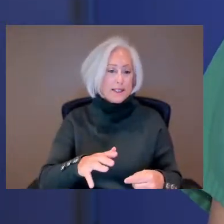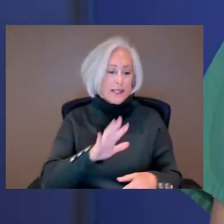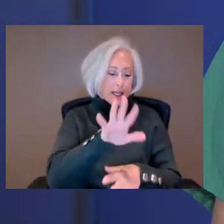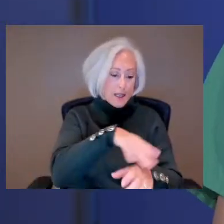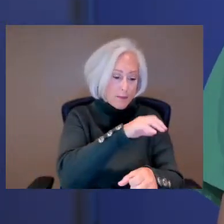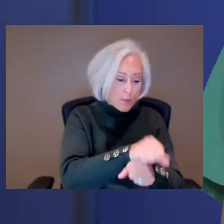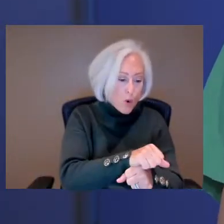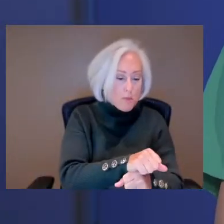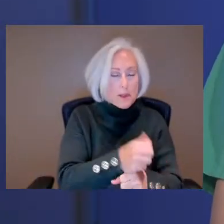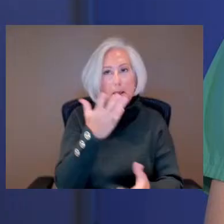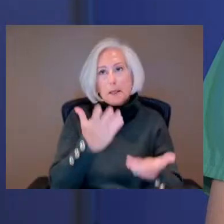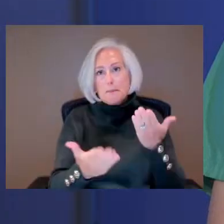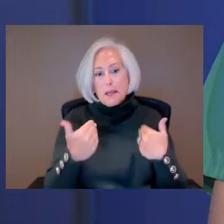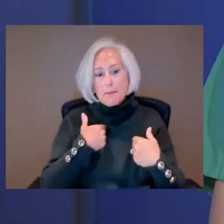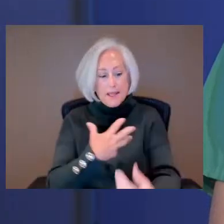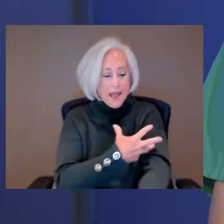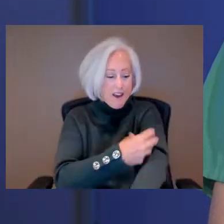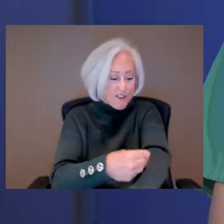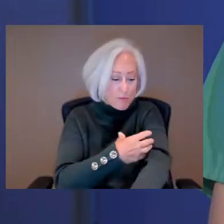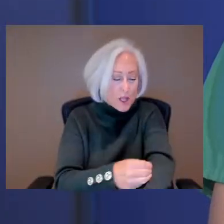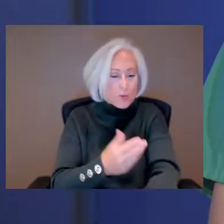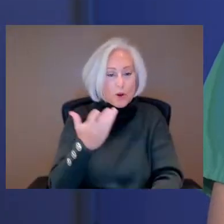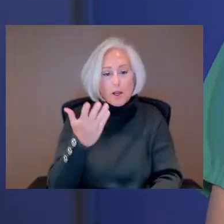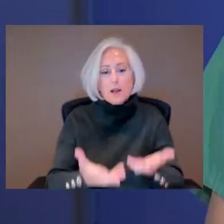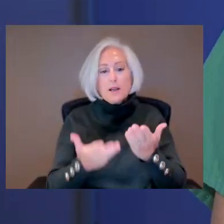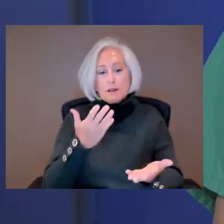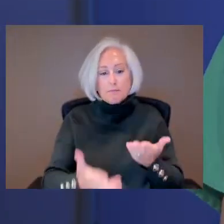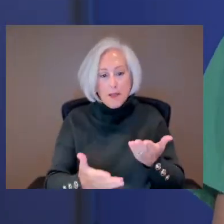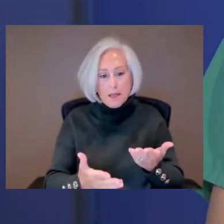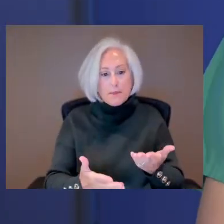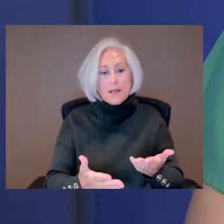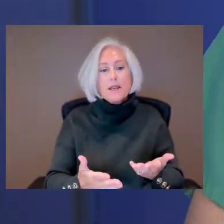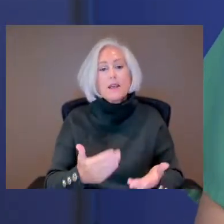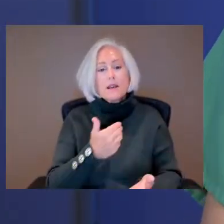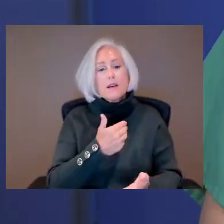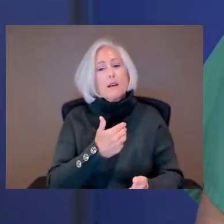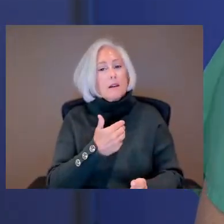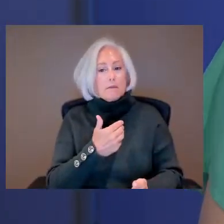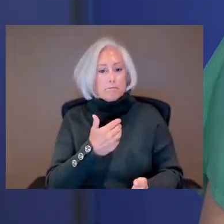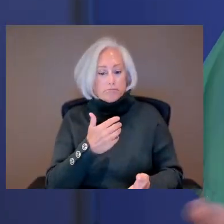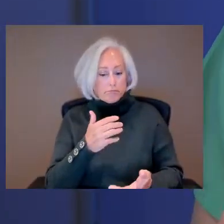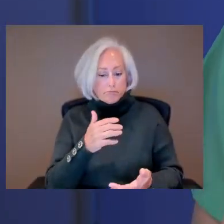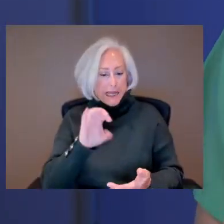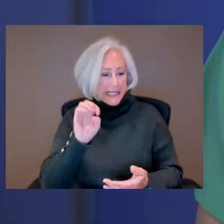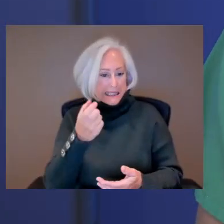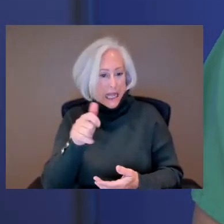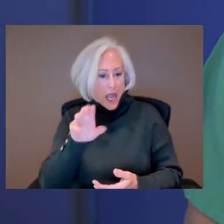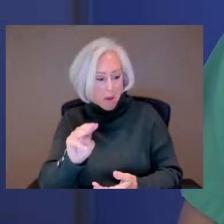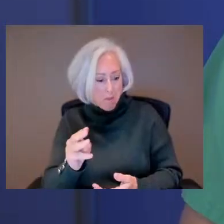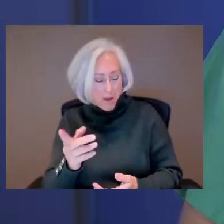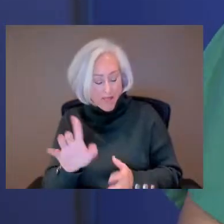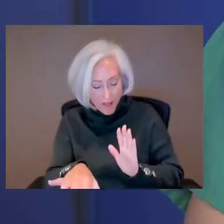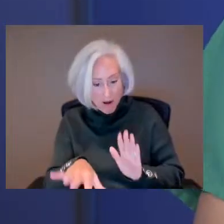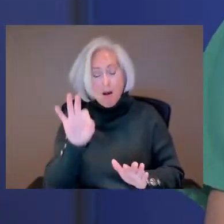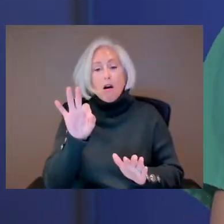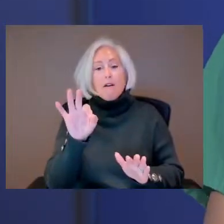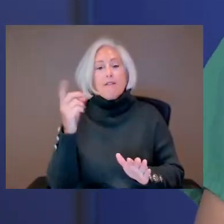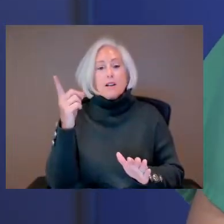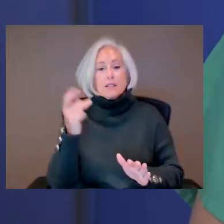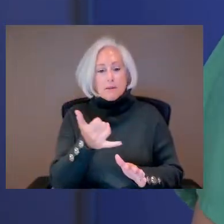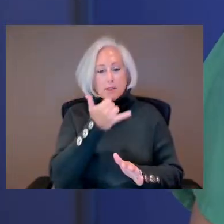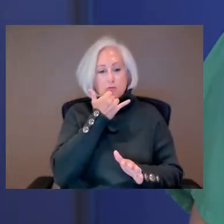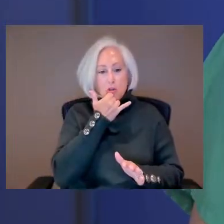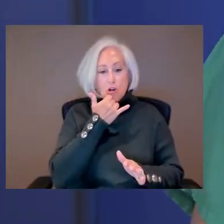an exam, and we find that something is wrong. I'd also say that we're a little bit biased here at the University of Kansas because we do